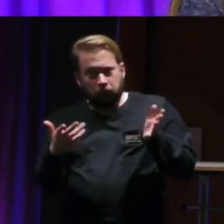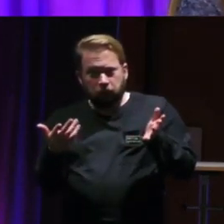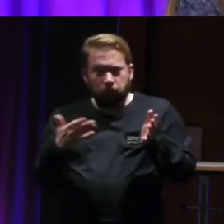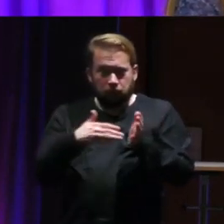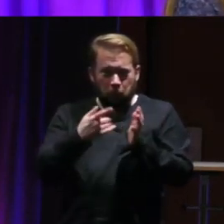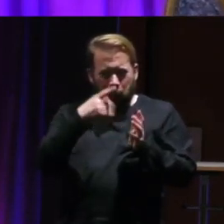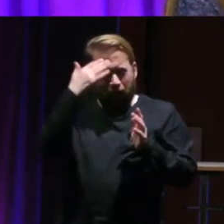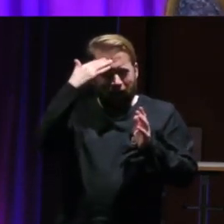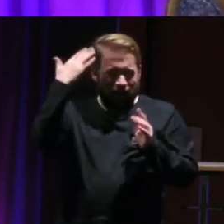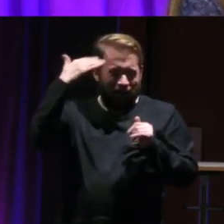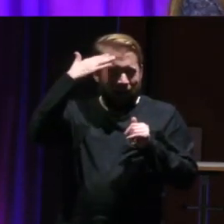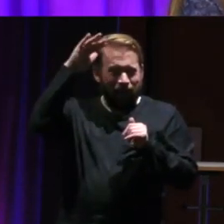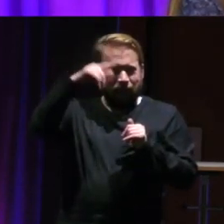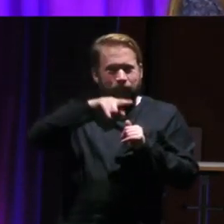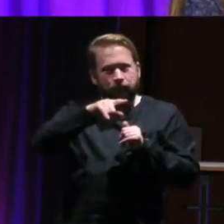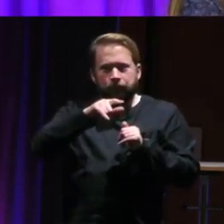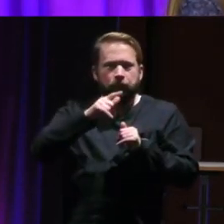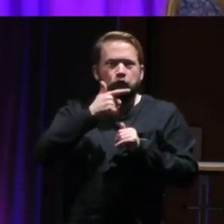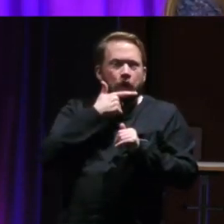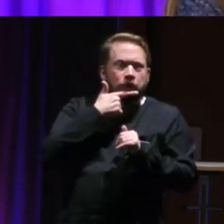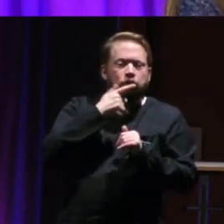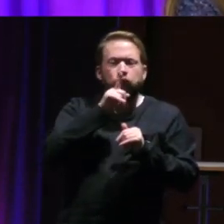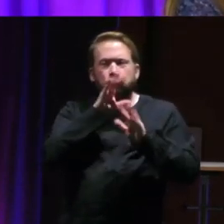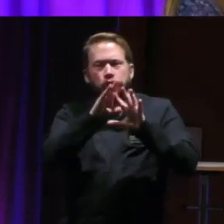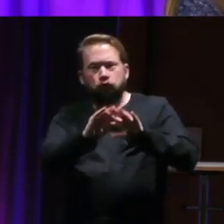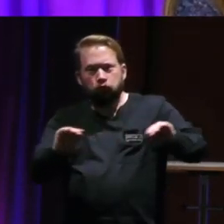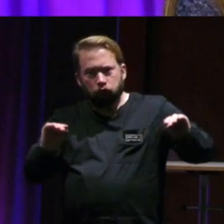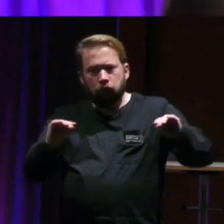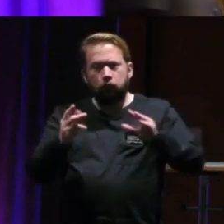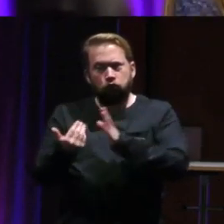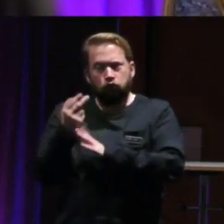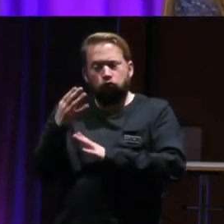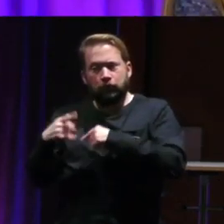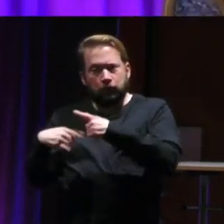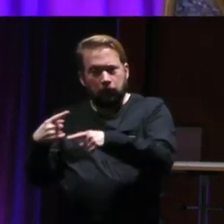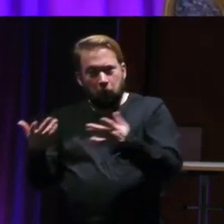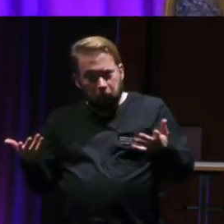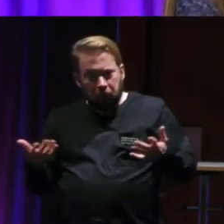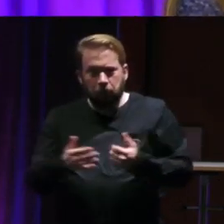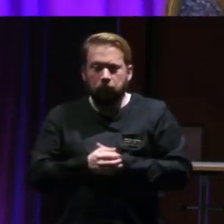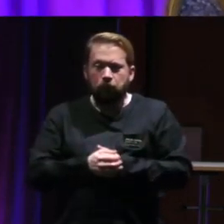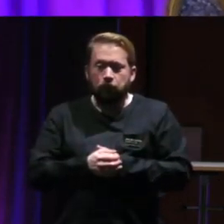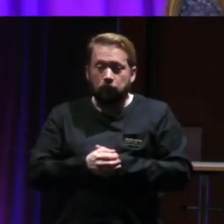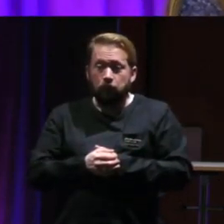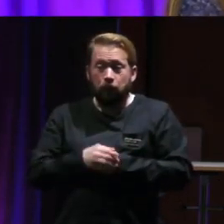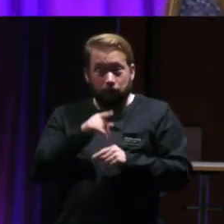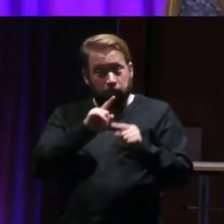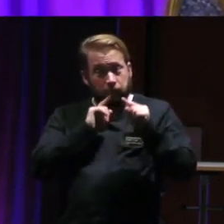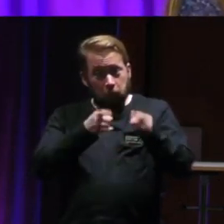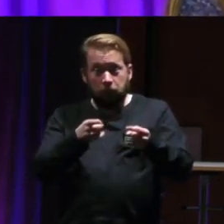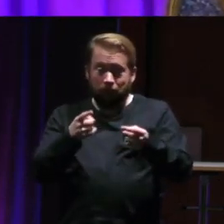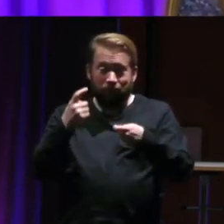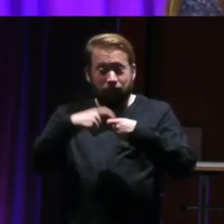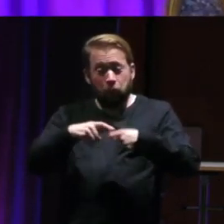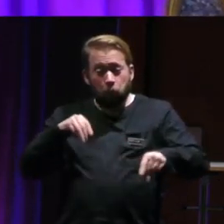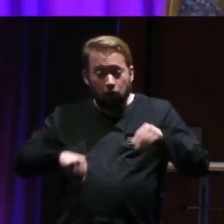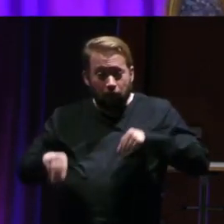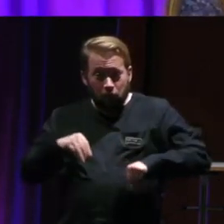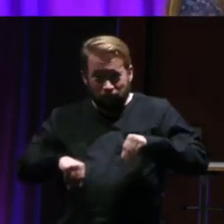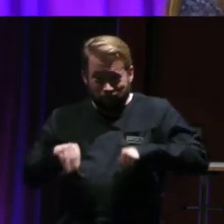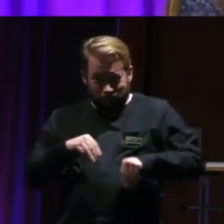the country, or so. But they are. But what the start of the protest was actually against corruption, wasn't it? I mean, the first of the